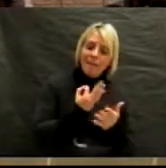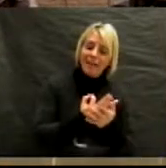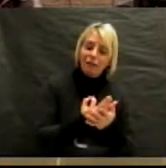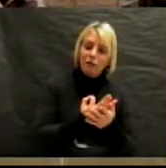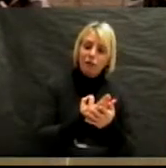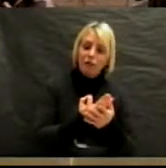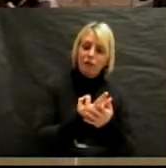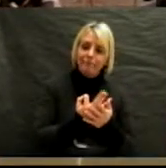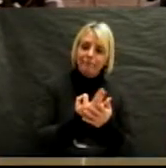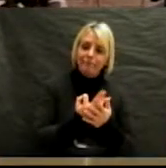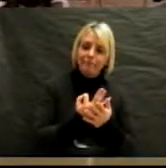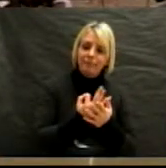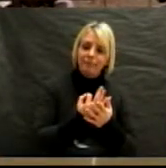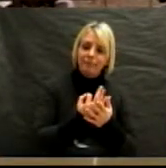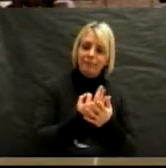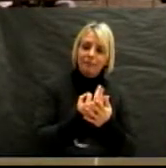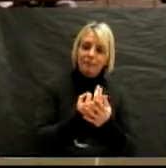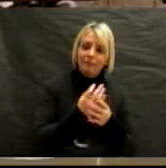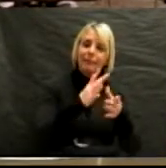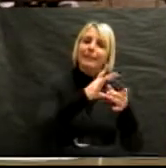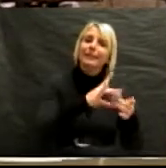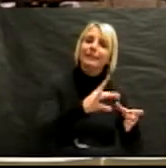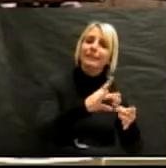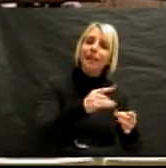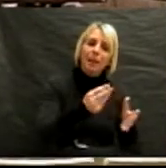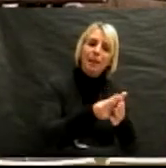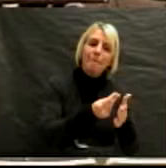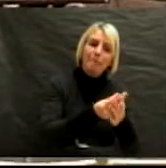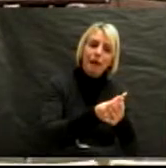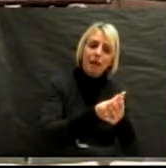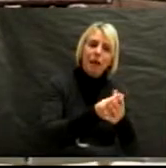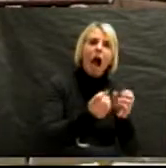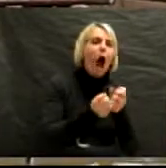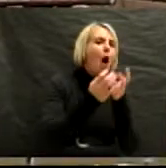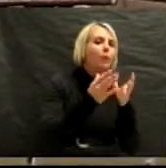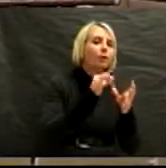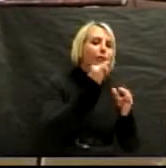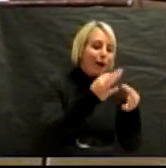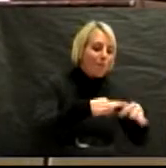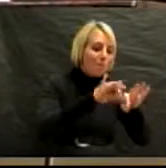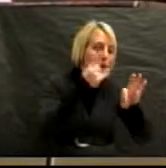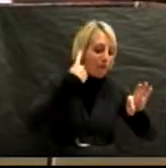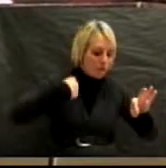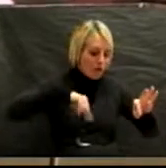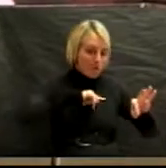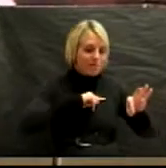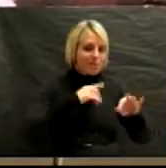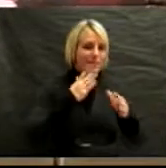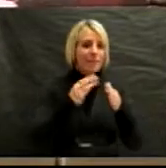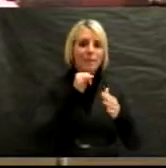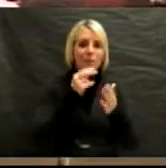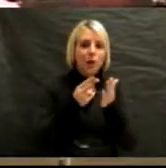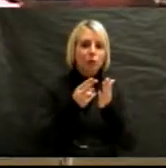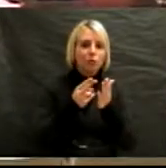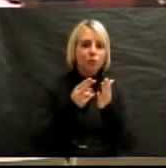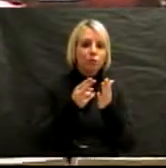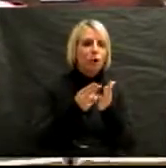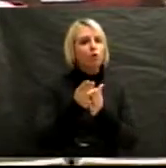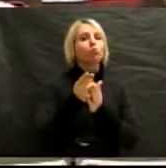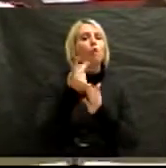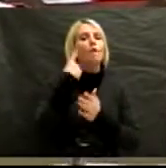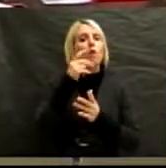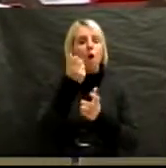us, that may not be true for every board member. I can speak of I know of a specific board member in the past for